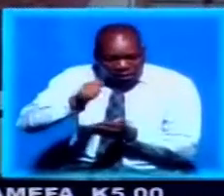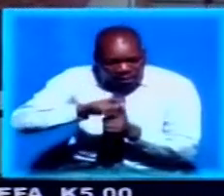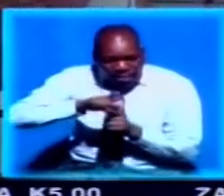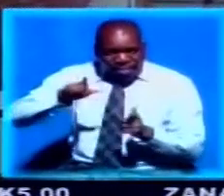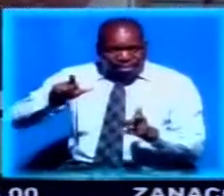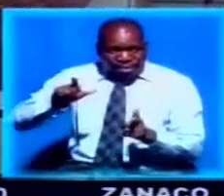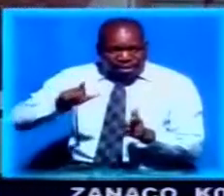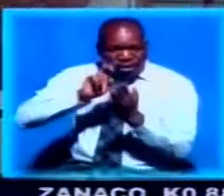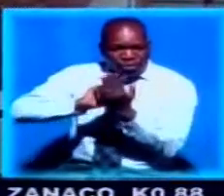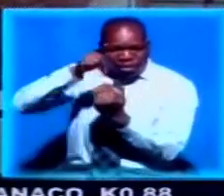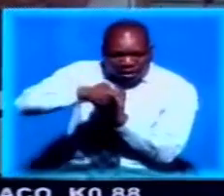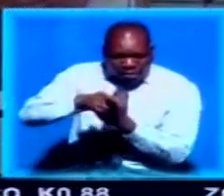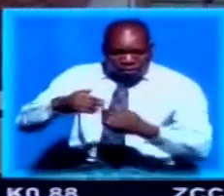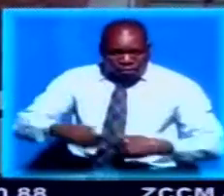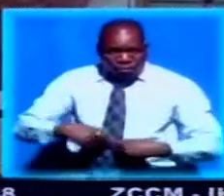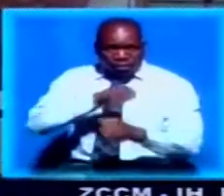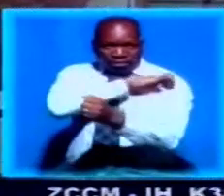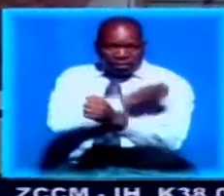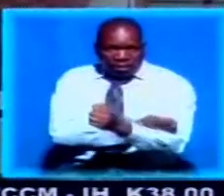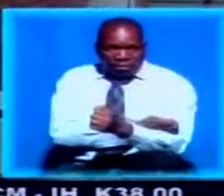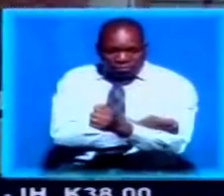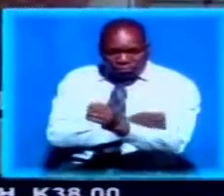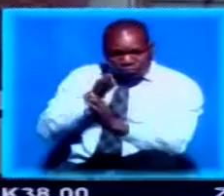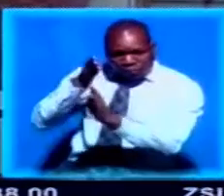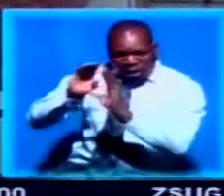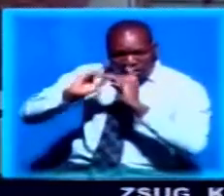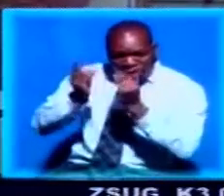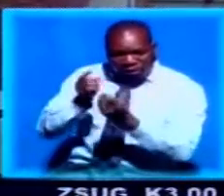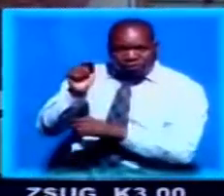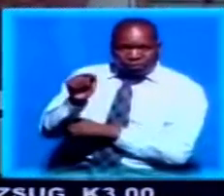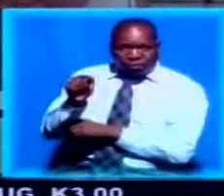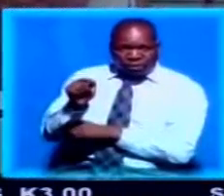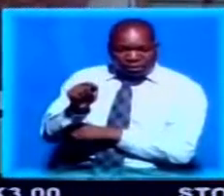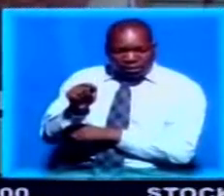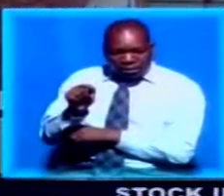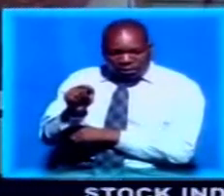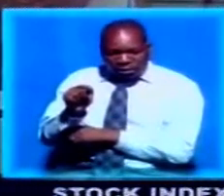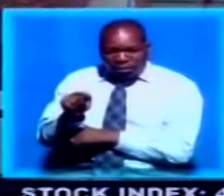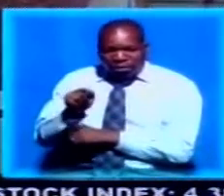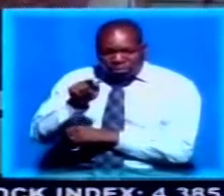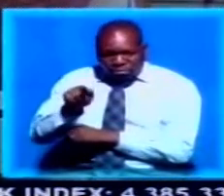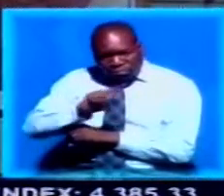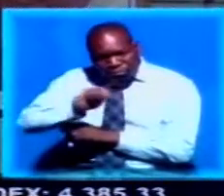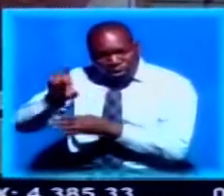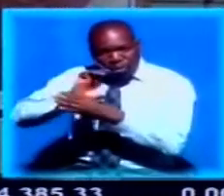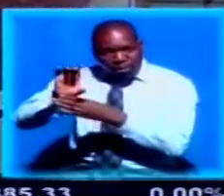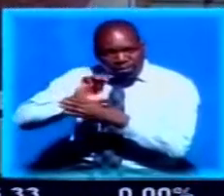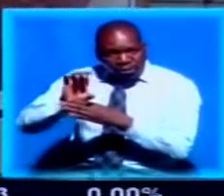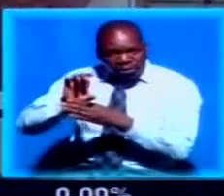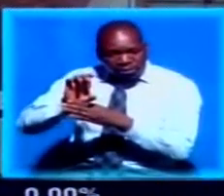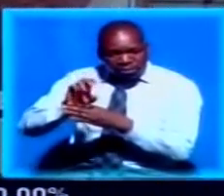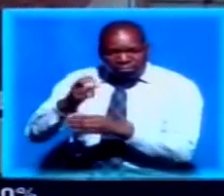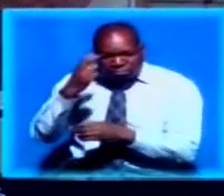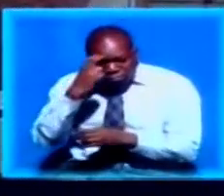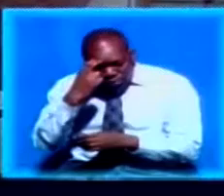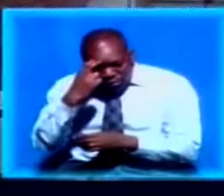Youth Empowerment Program to the district. Mawere is on the Copper Belt to check on progress on the construction of youth